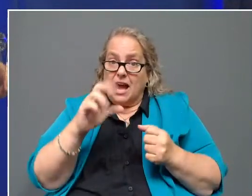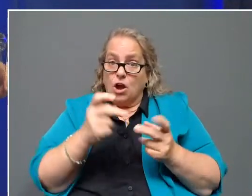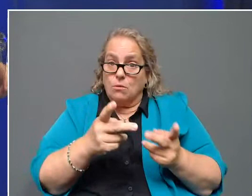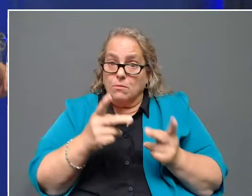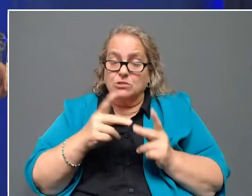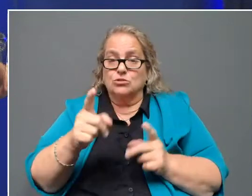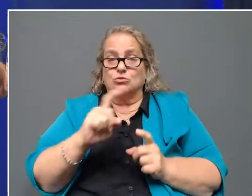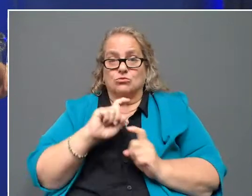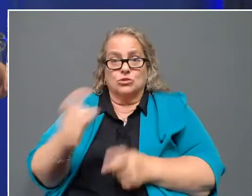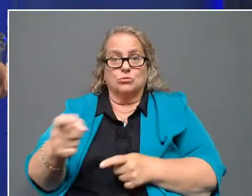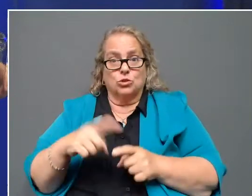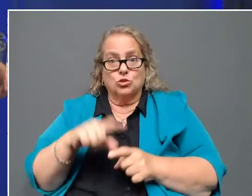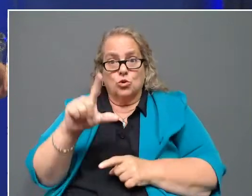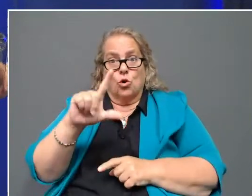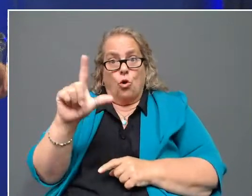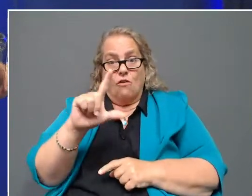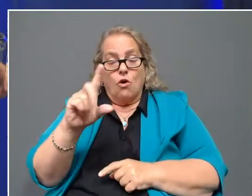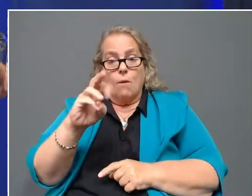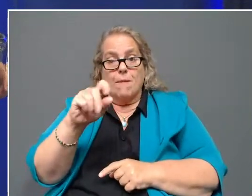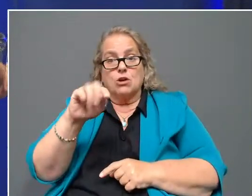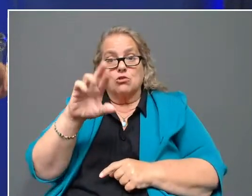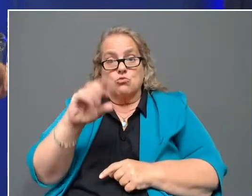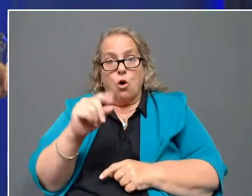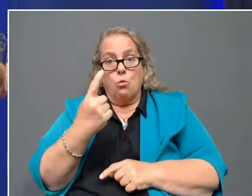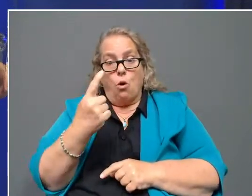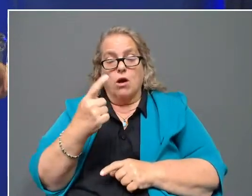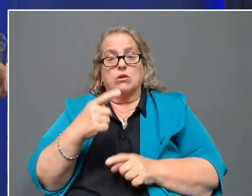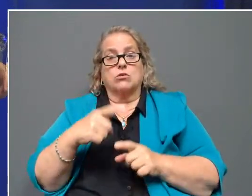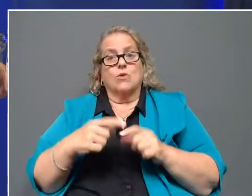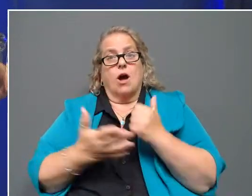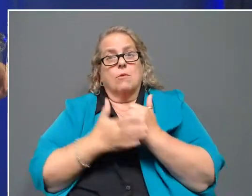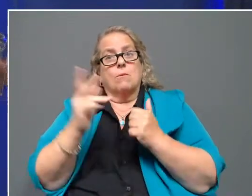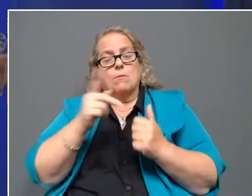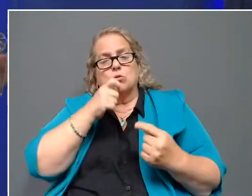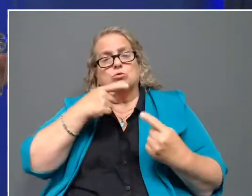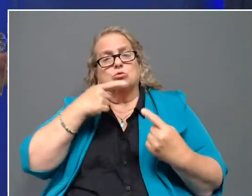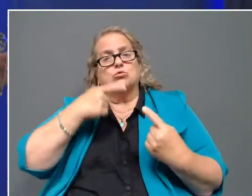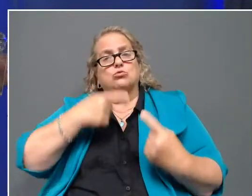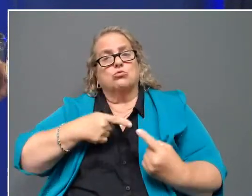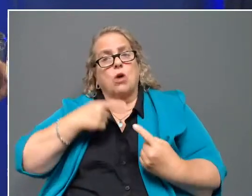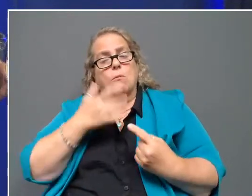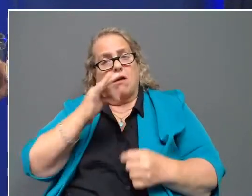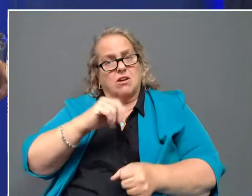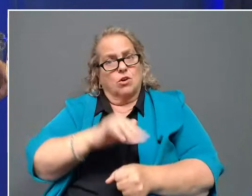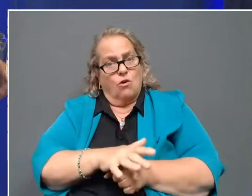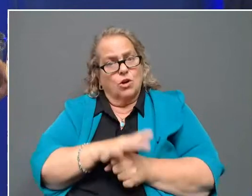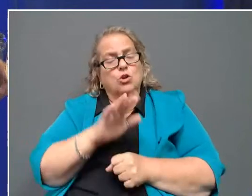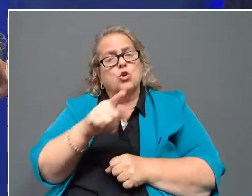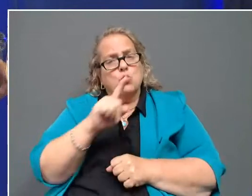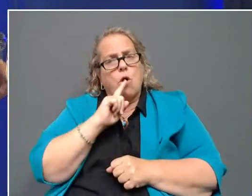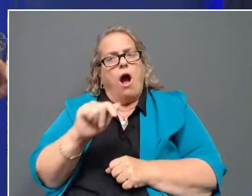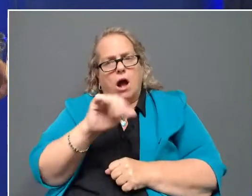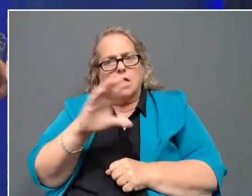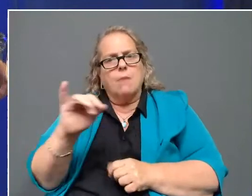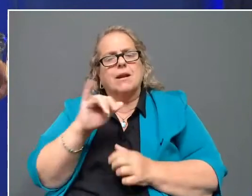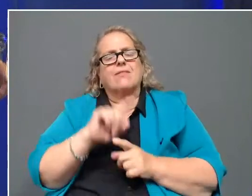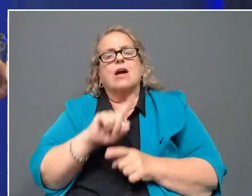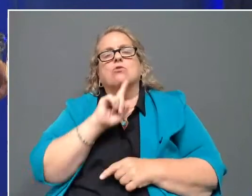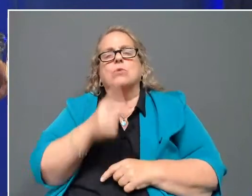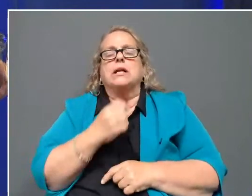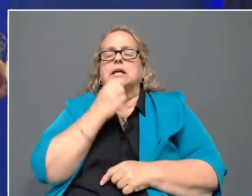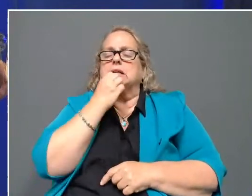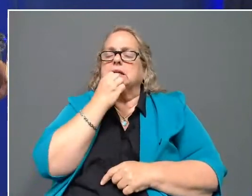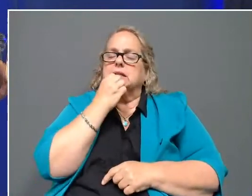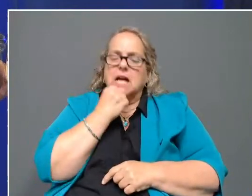Louisville Fund to help those struggling because of COVID-19. You're a company that cares, and it's important that people care and companies